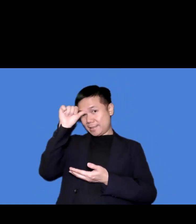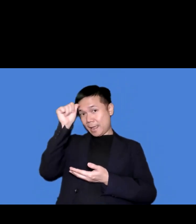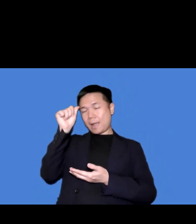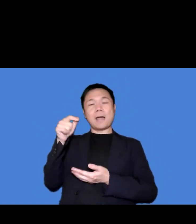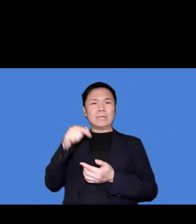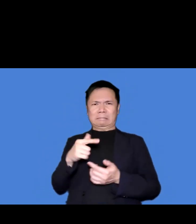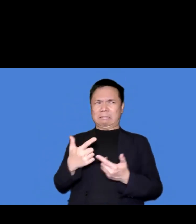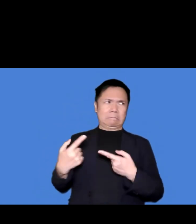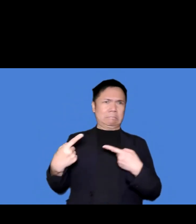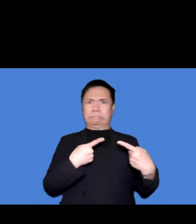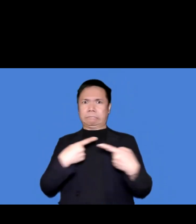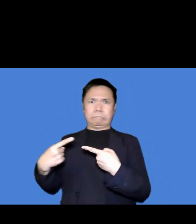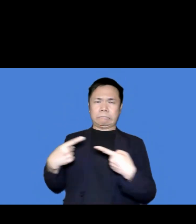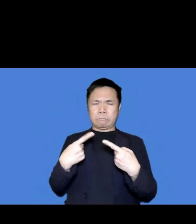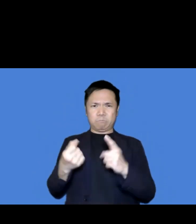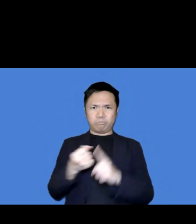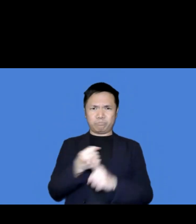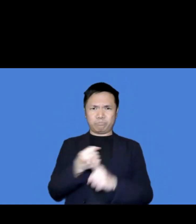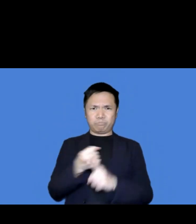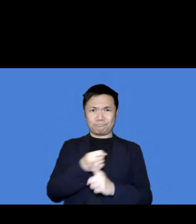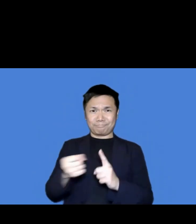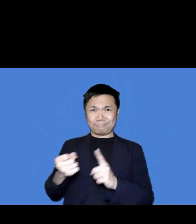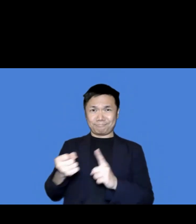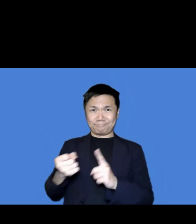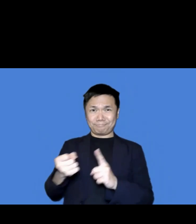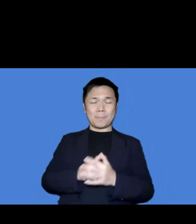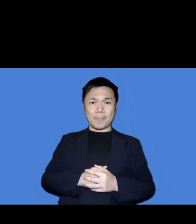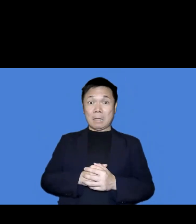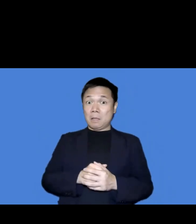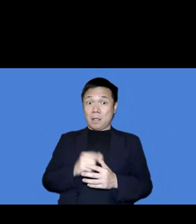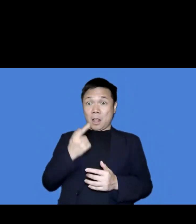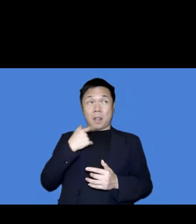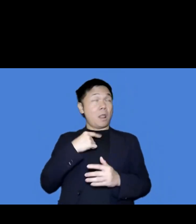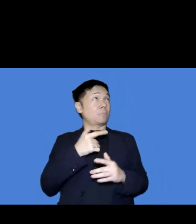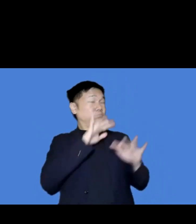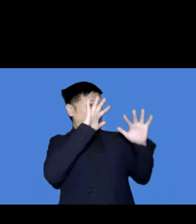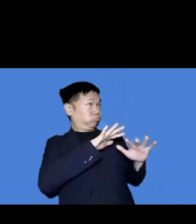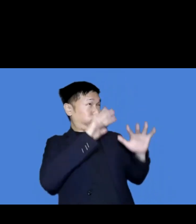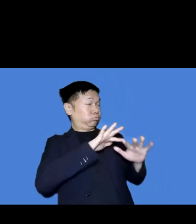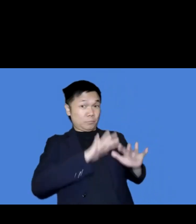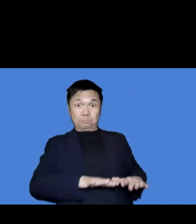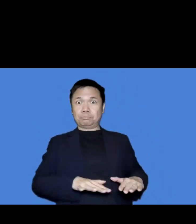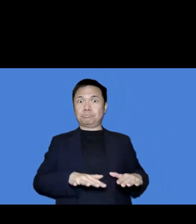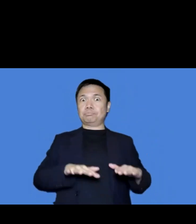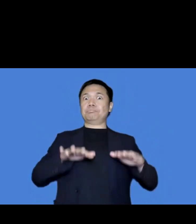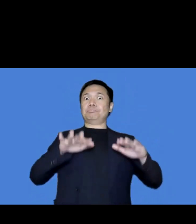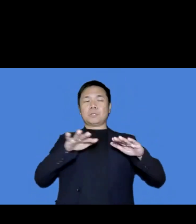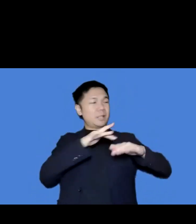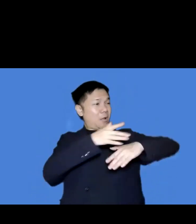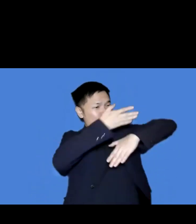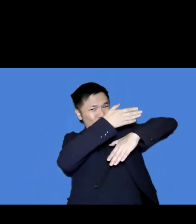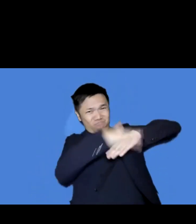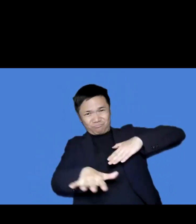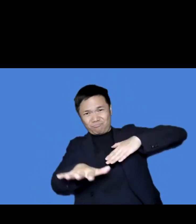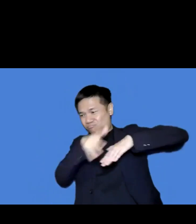conflict violences, and at the same time there is the floods and landslides in this